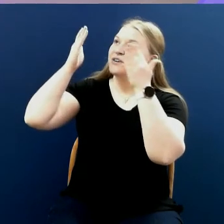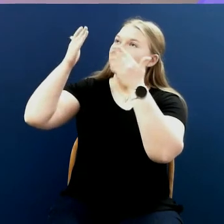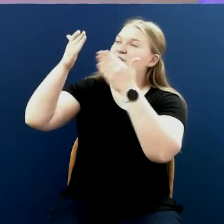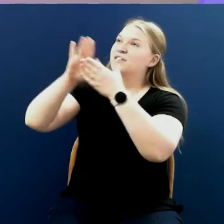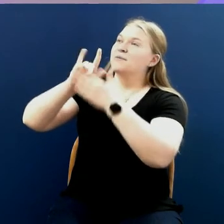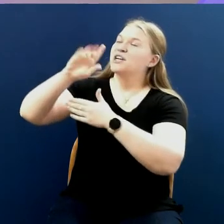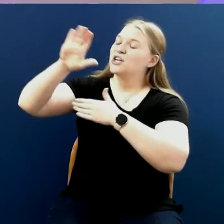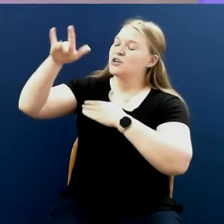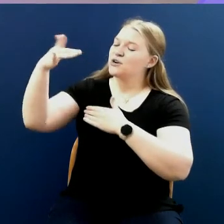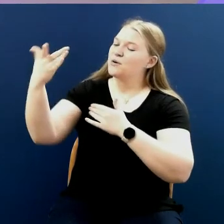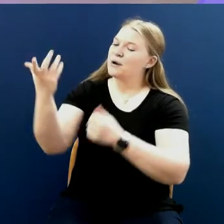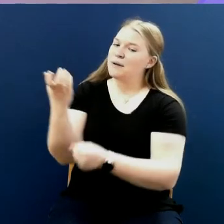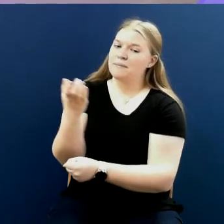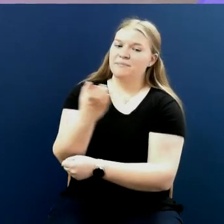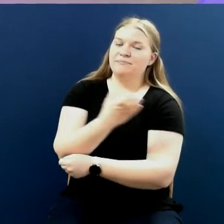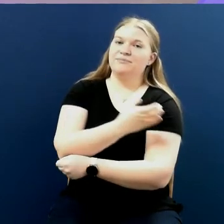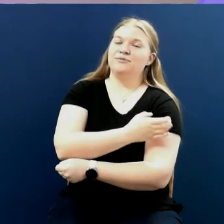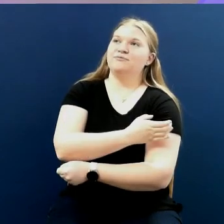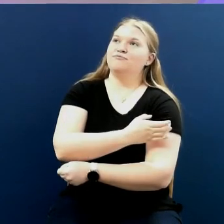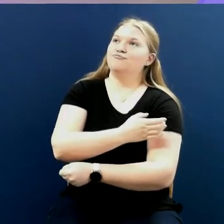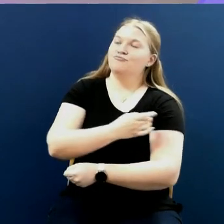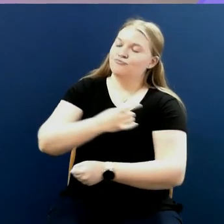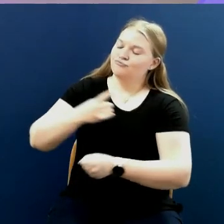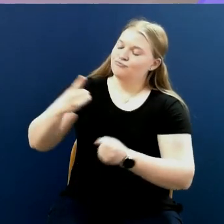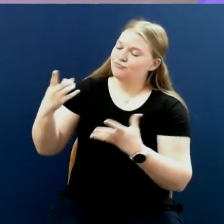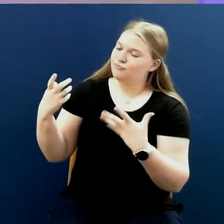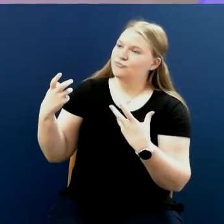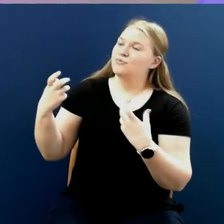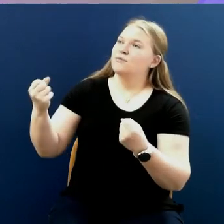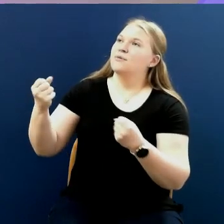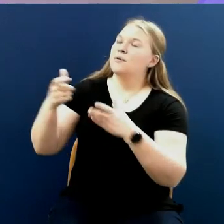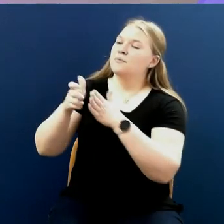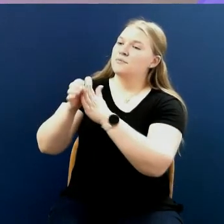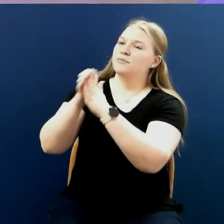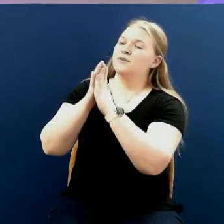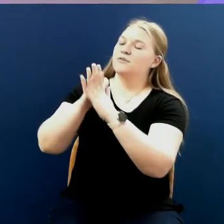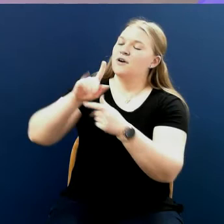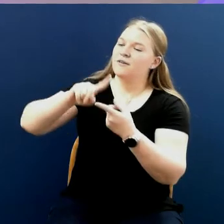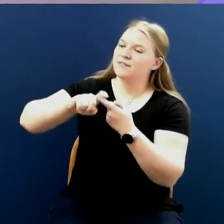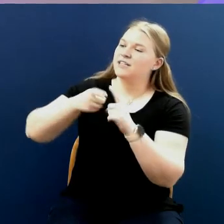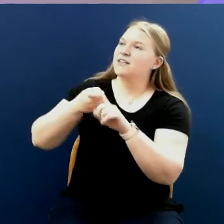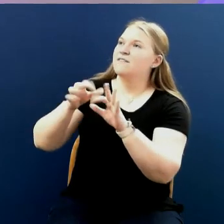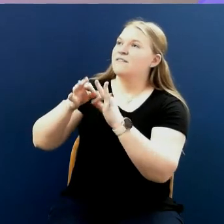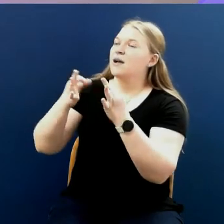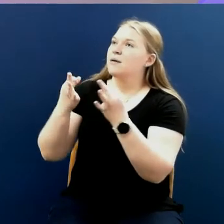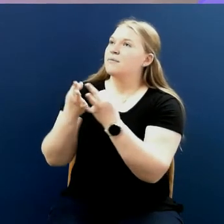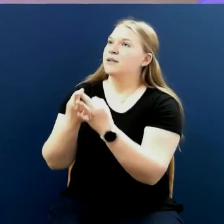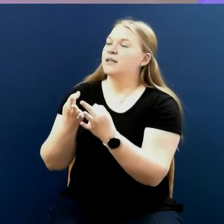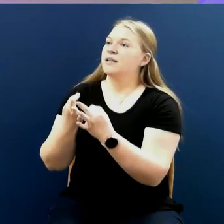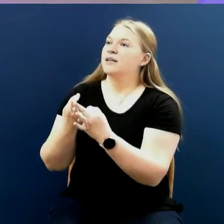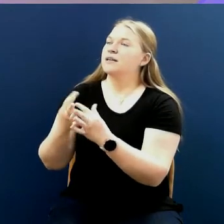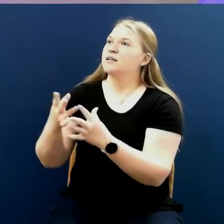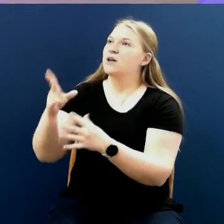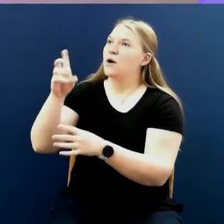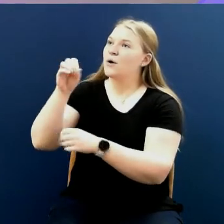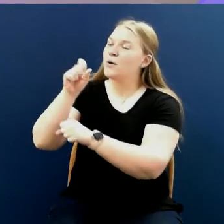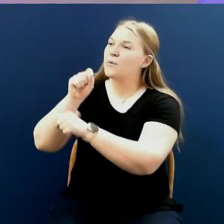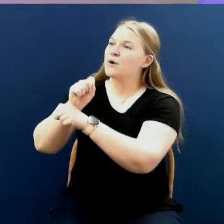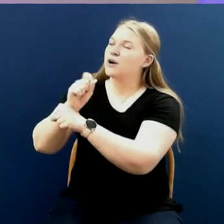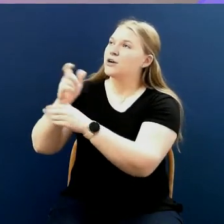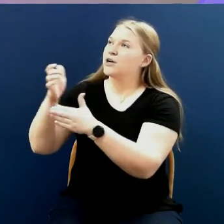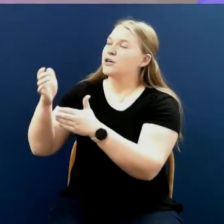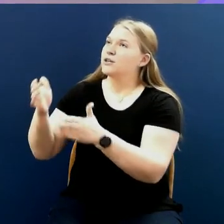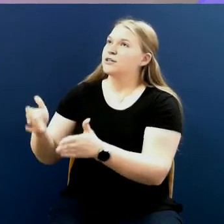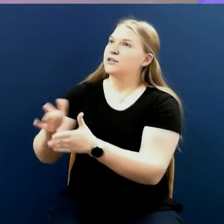that emboldens us to pray for our family and our friends and our coworkers. Would it be your power that gives